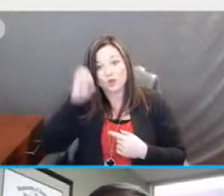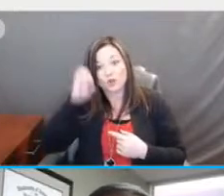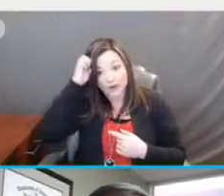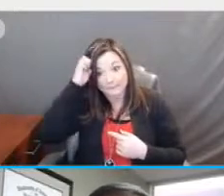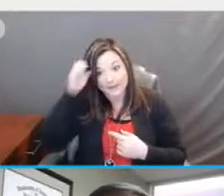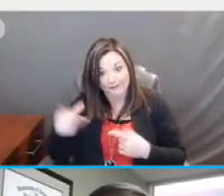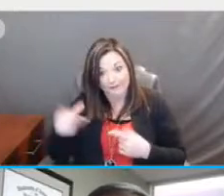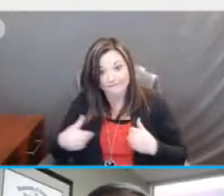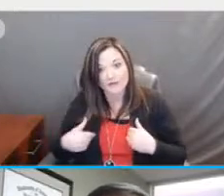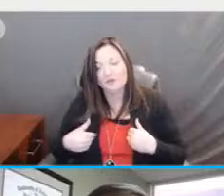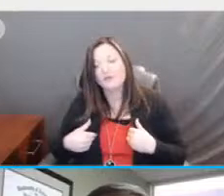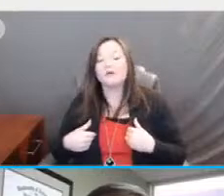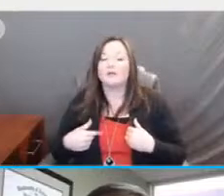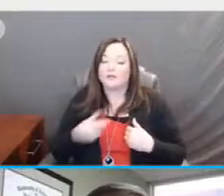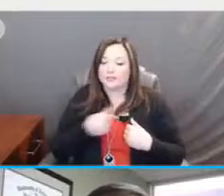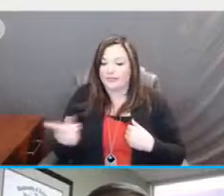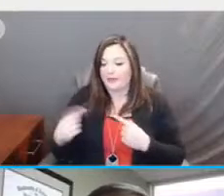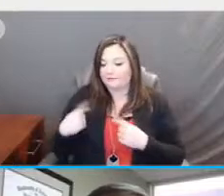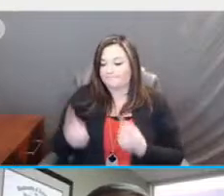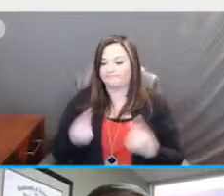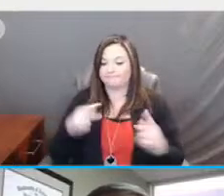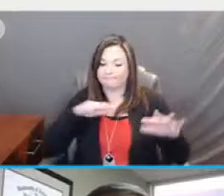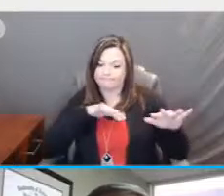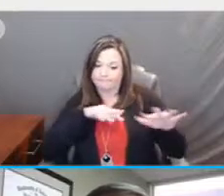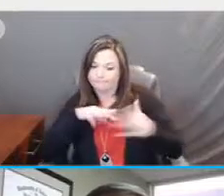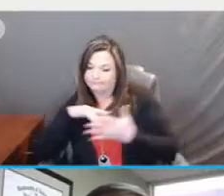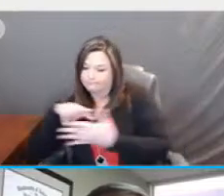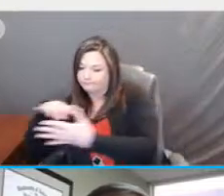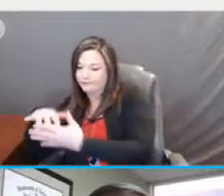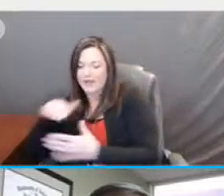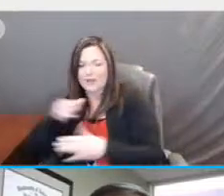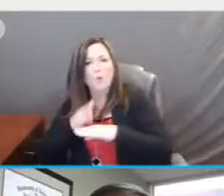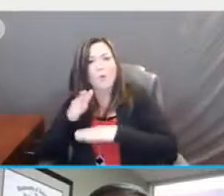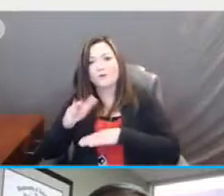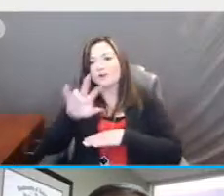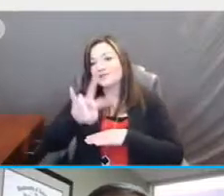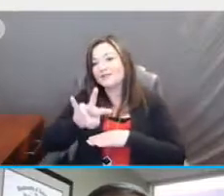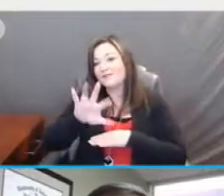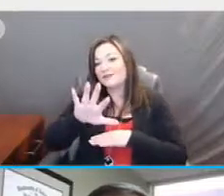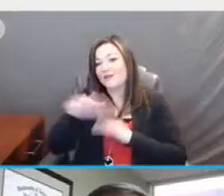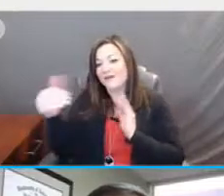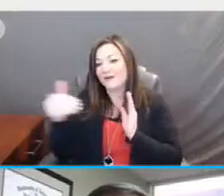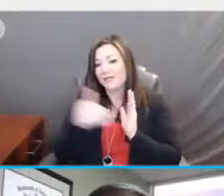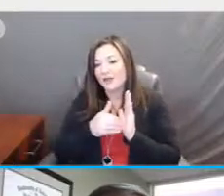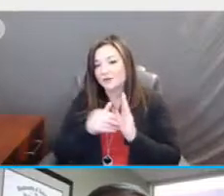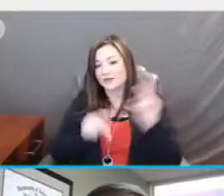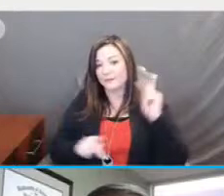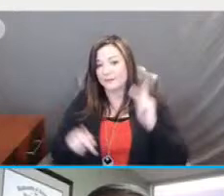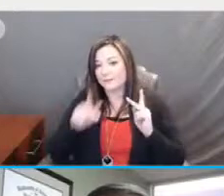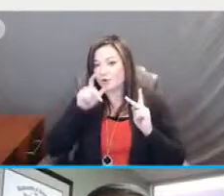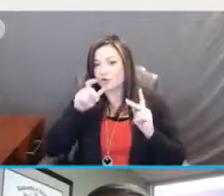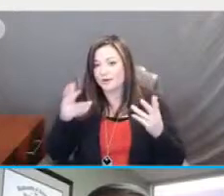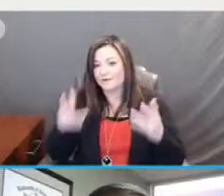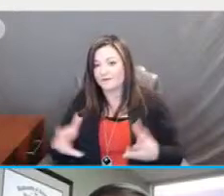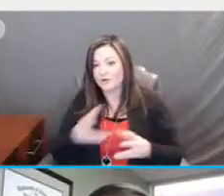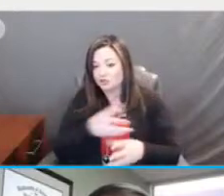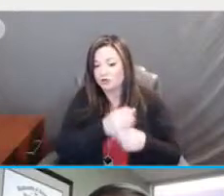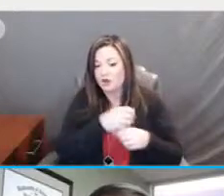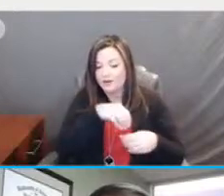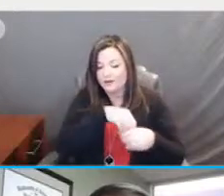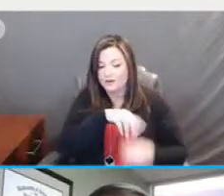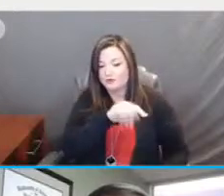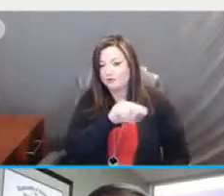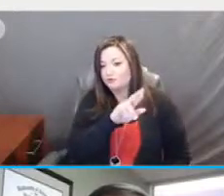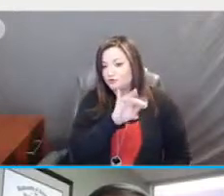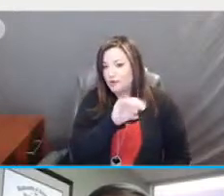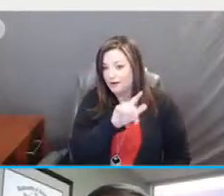have been looking at the studies, there have been over 75,000 people that have gotten those in the trials.